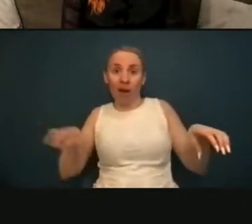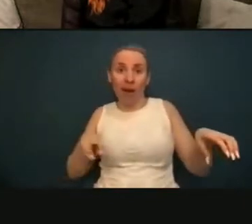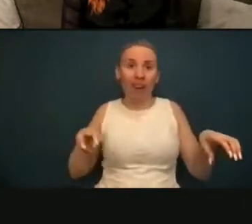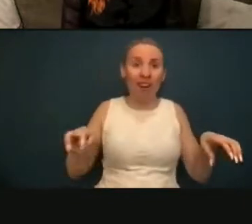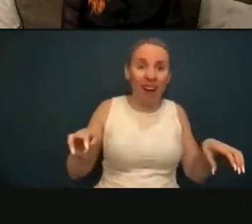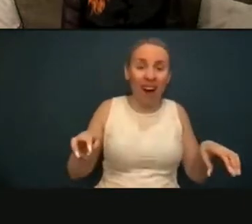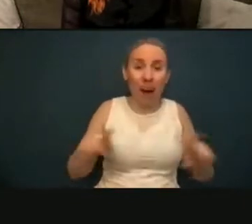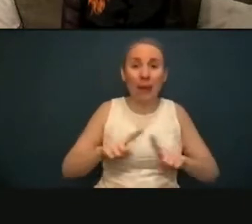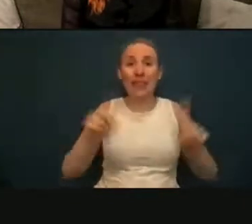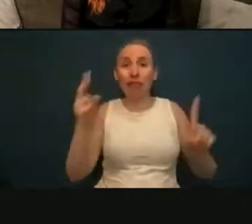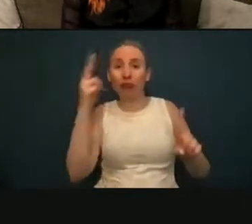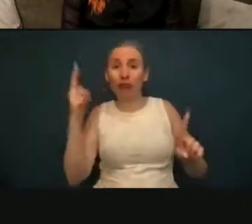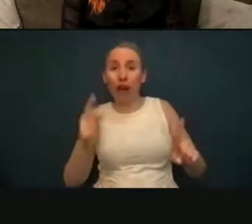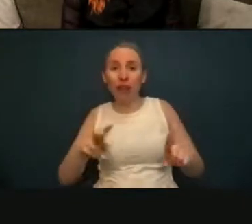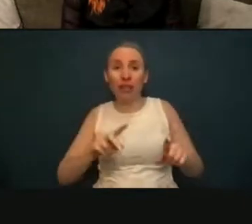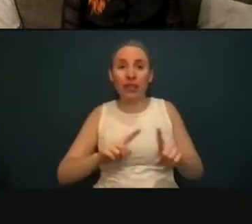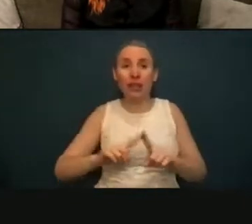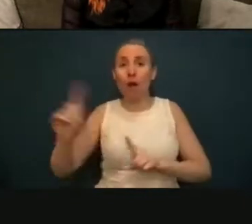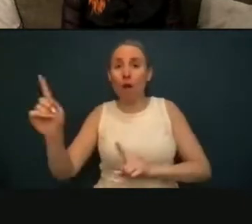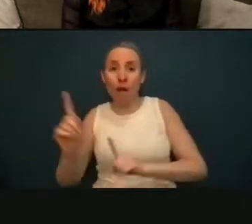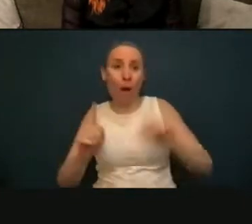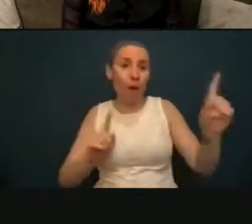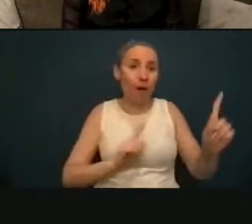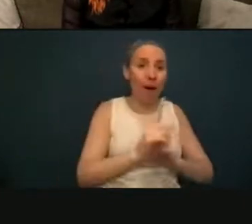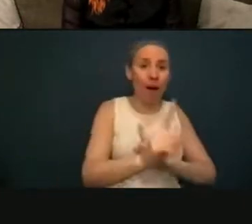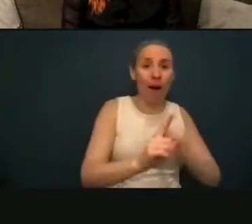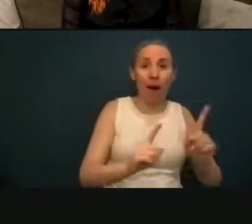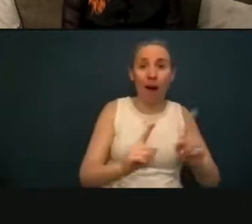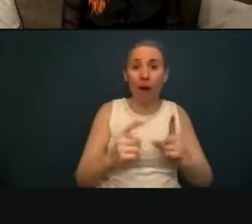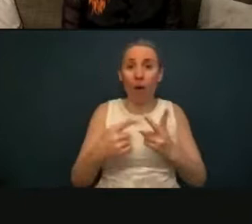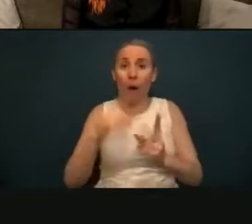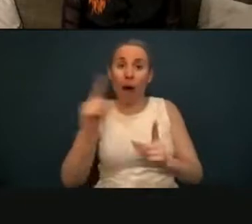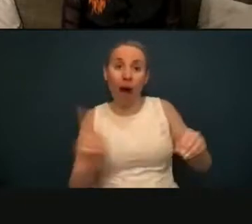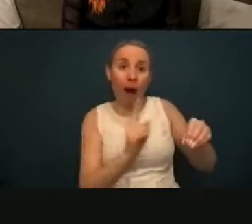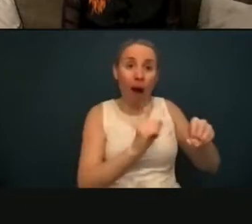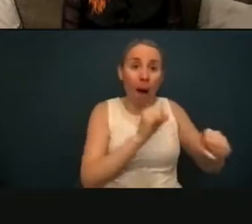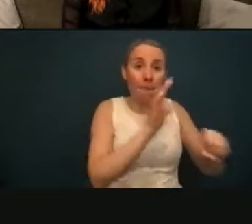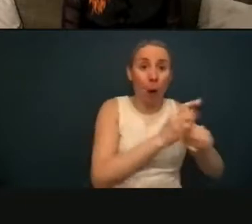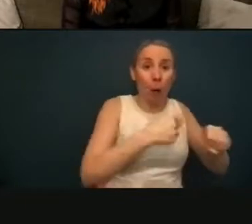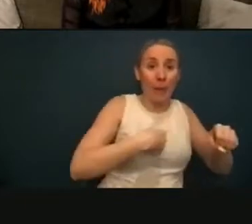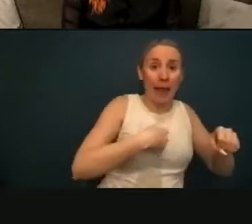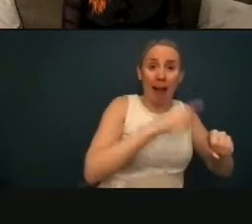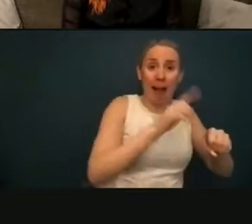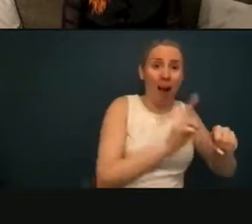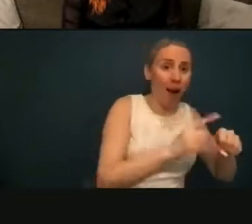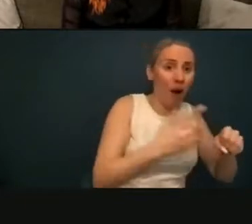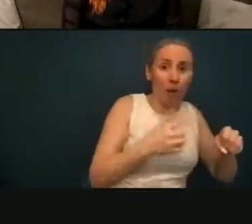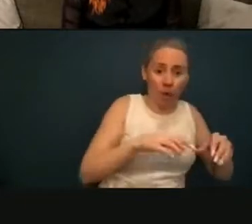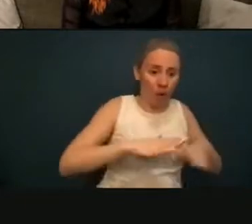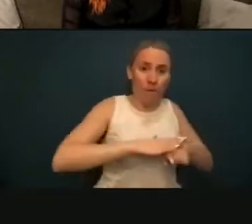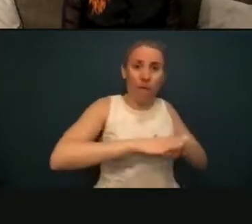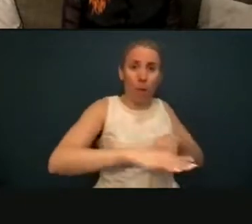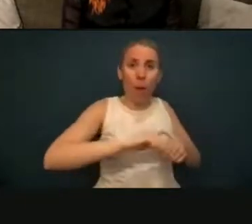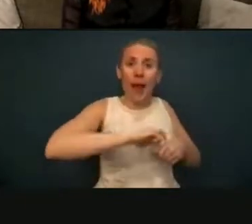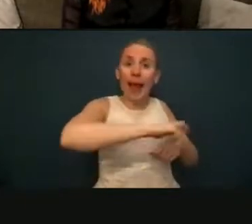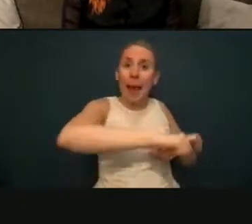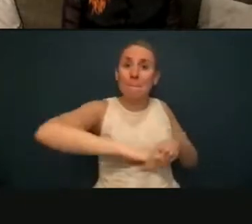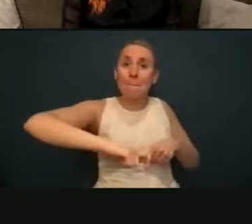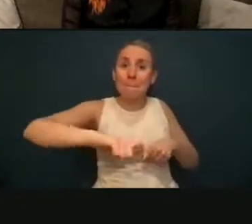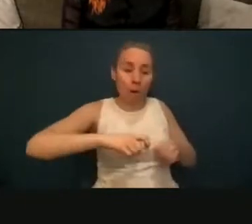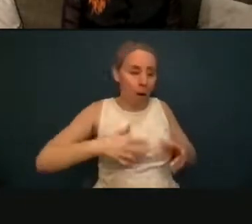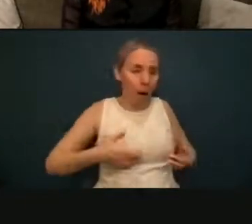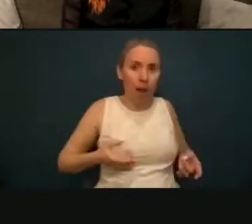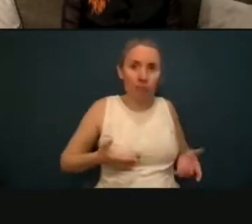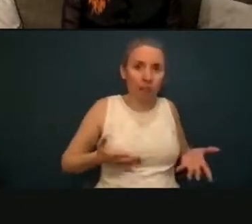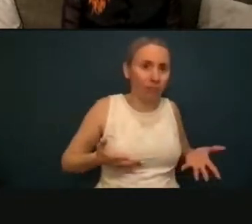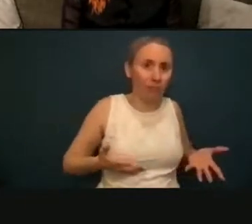different wings and sometimes they blocked my only access route, and you have cables on the floor and that can severely impact, you